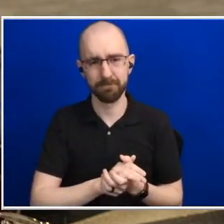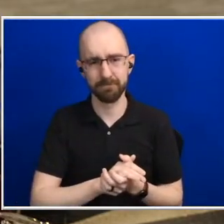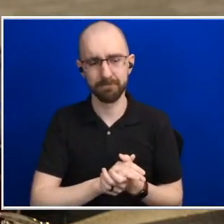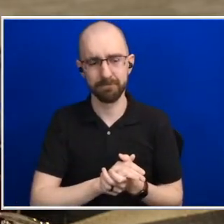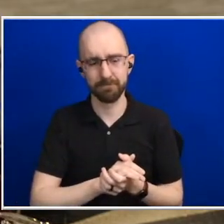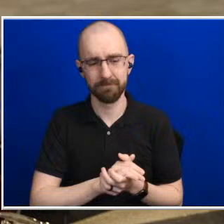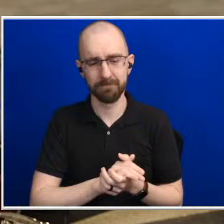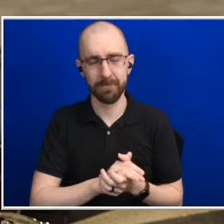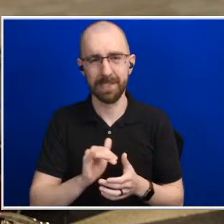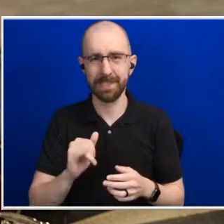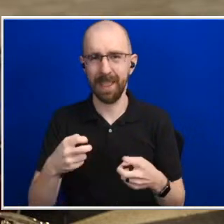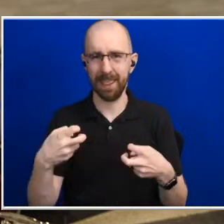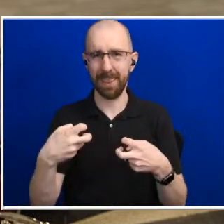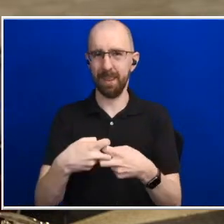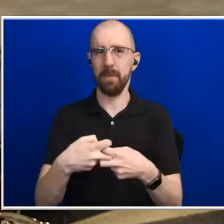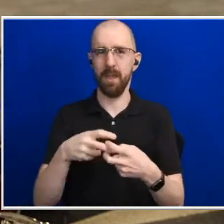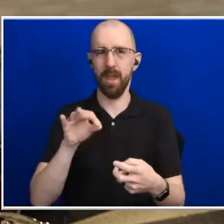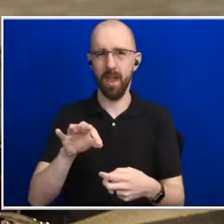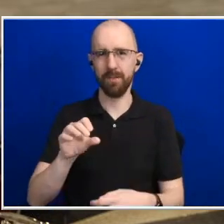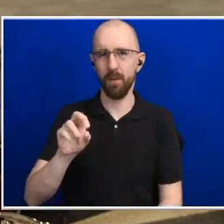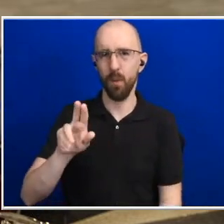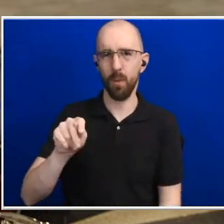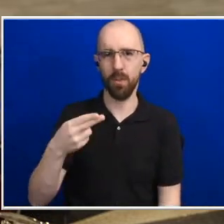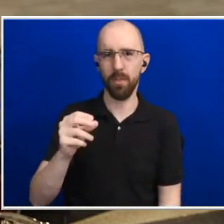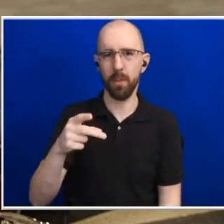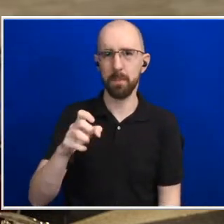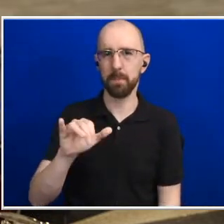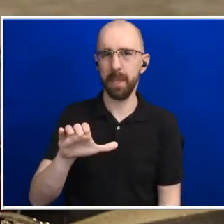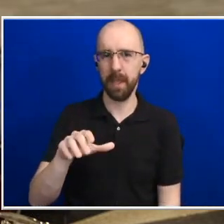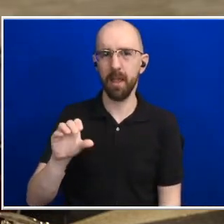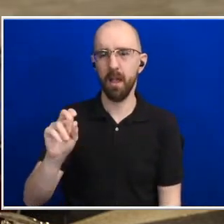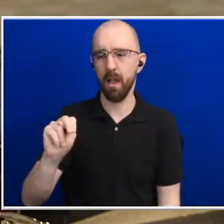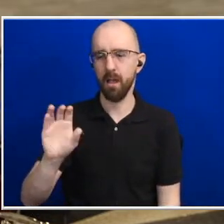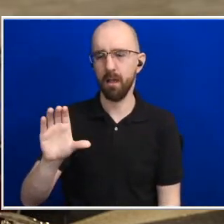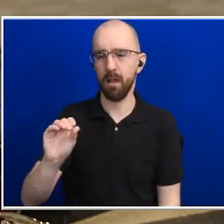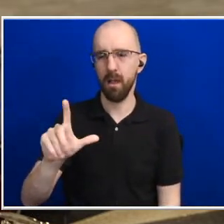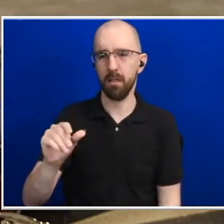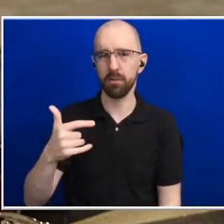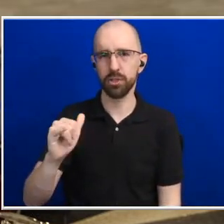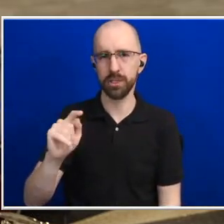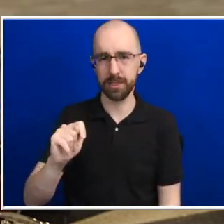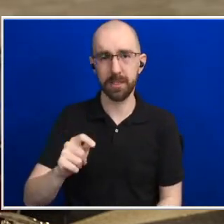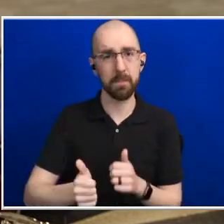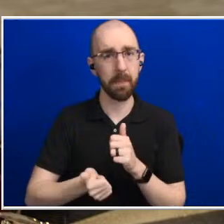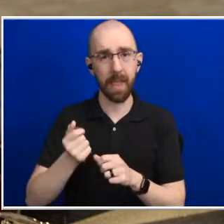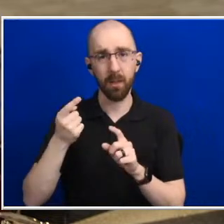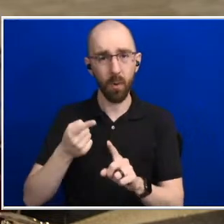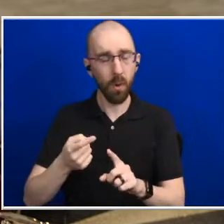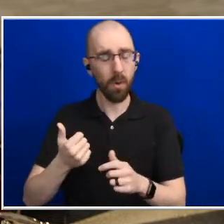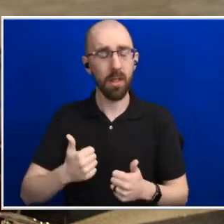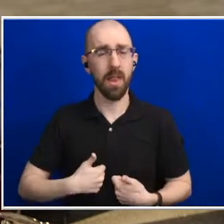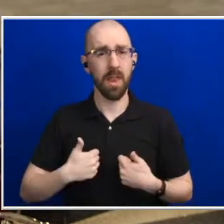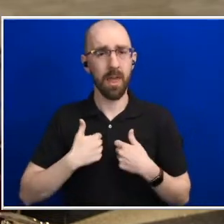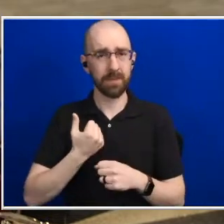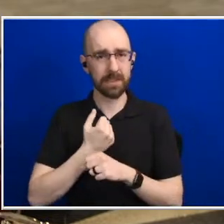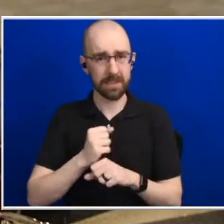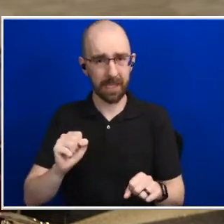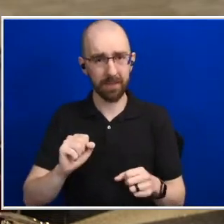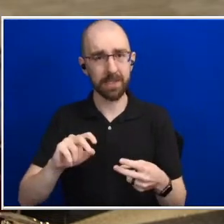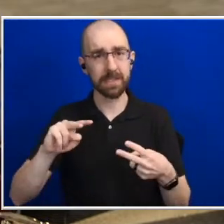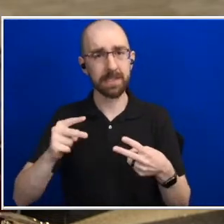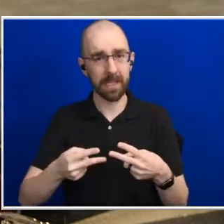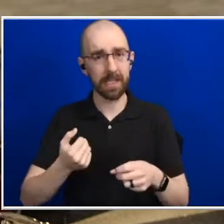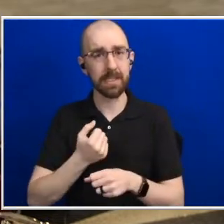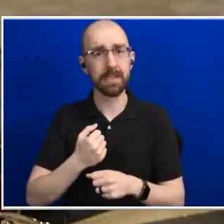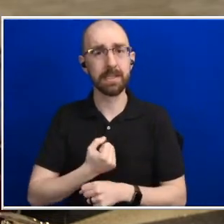dilemma of the orthopedic oncologist. Our main goal is to save life, secondary goal to save limb, and we